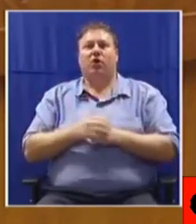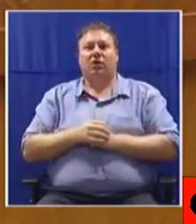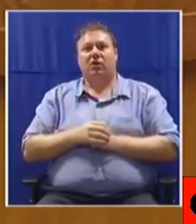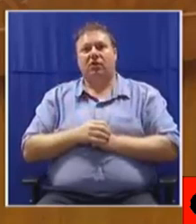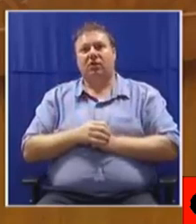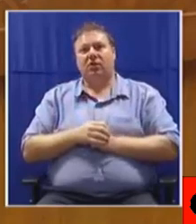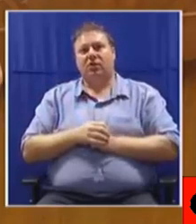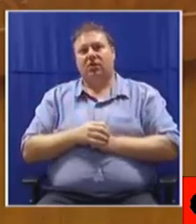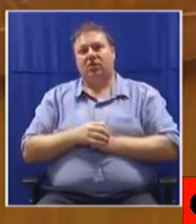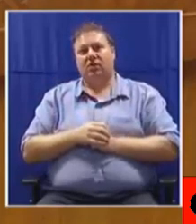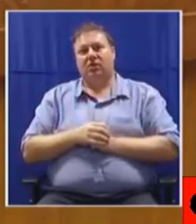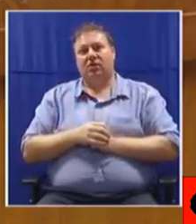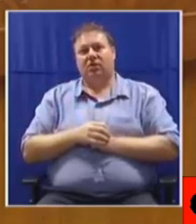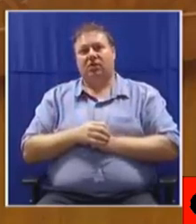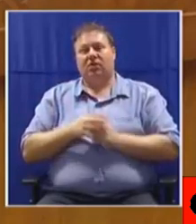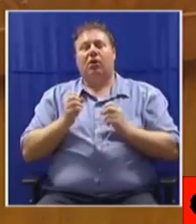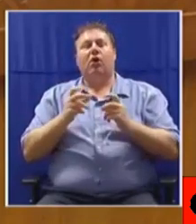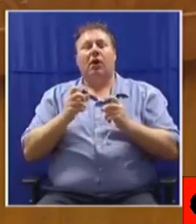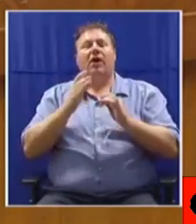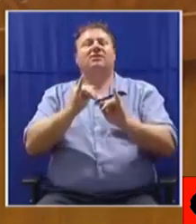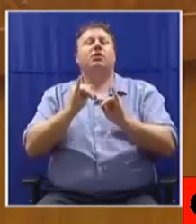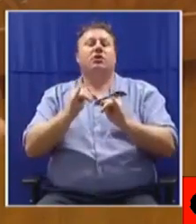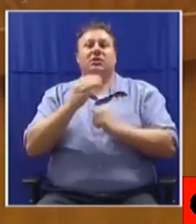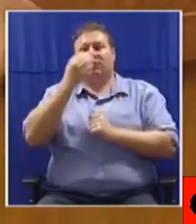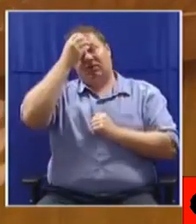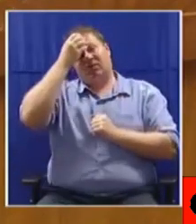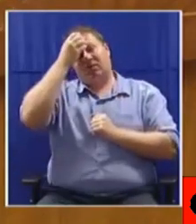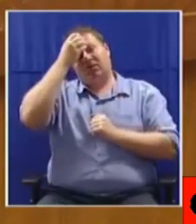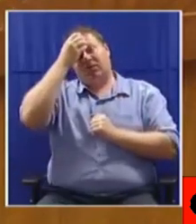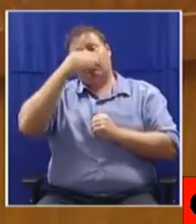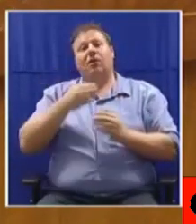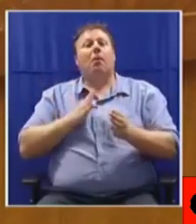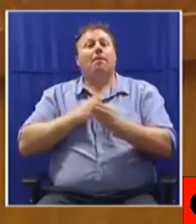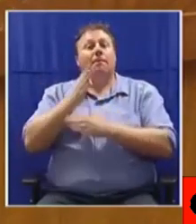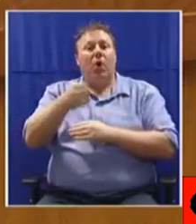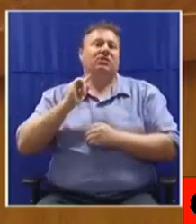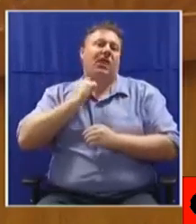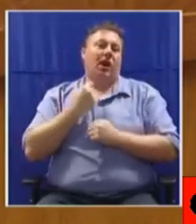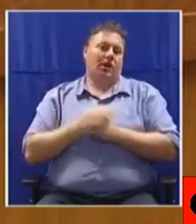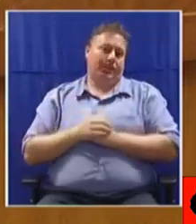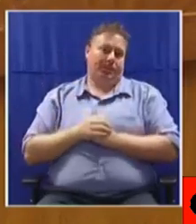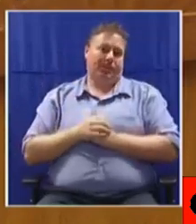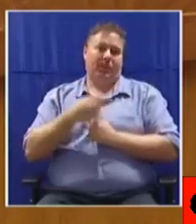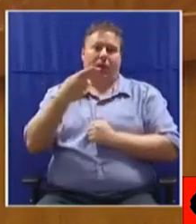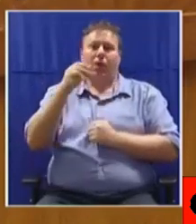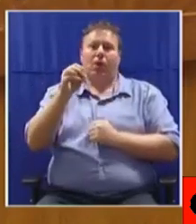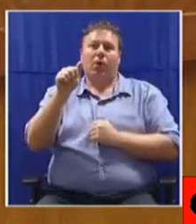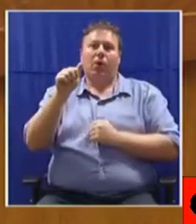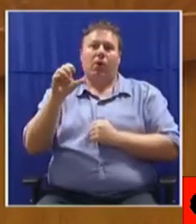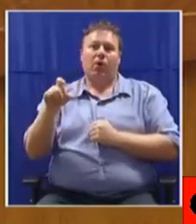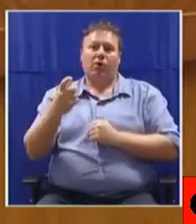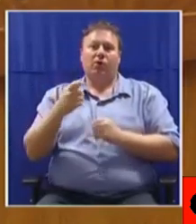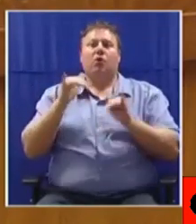But let's be serious. Let's get past this hoax, because now you're going to wait till March